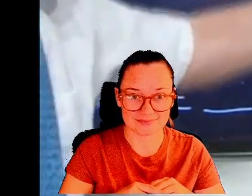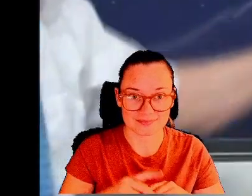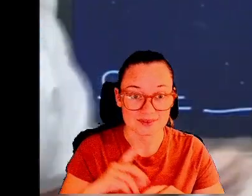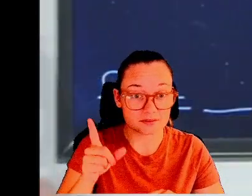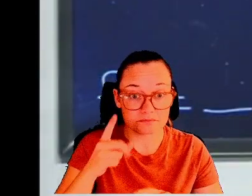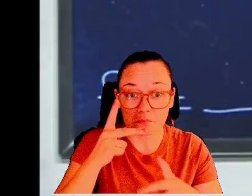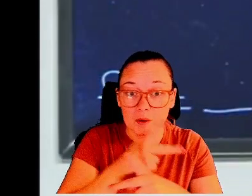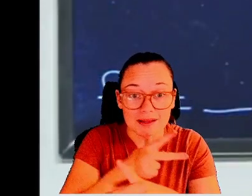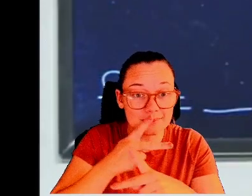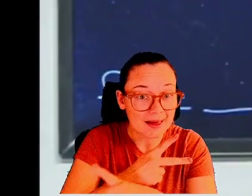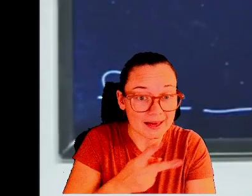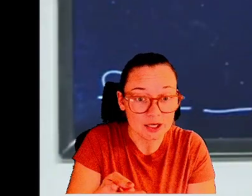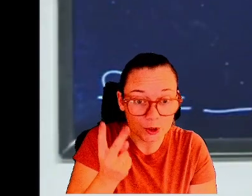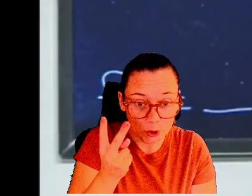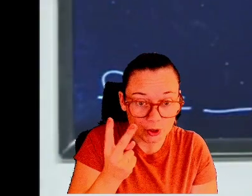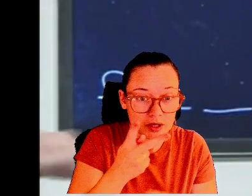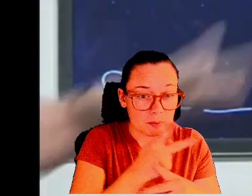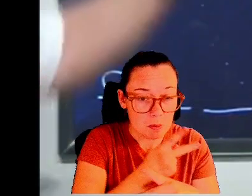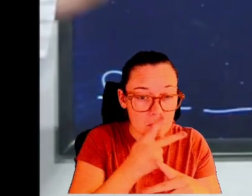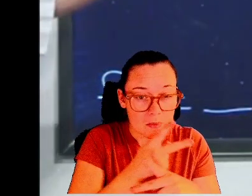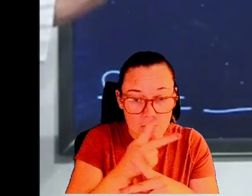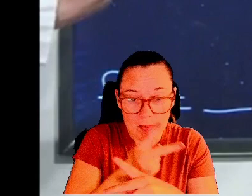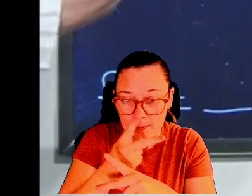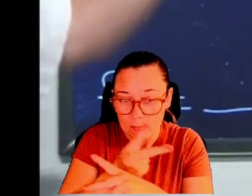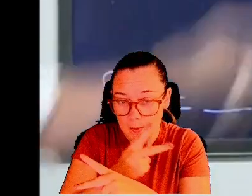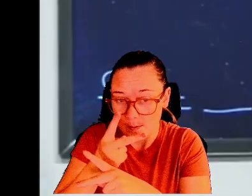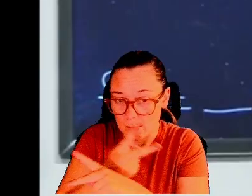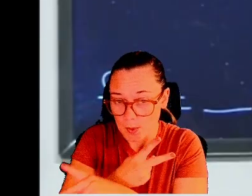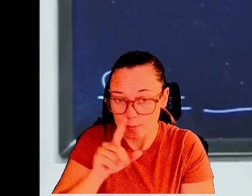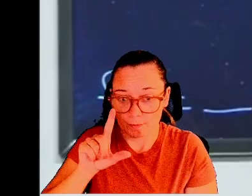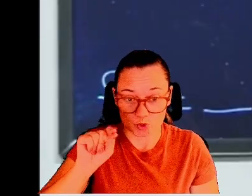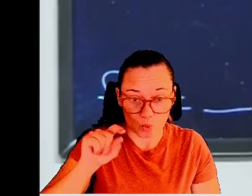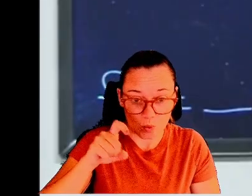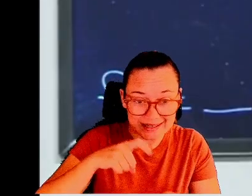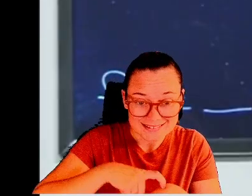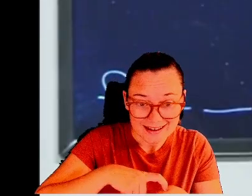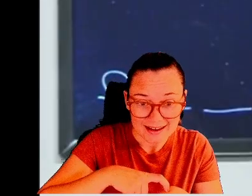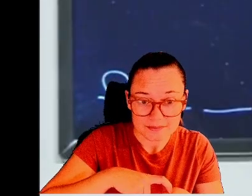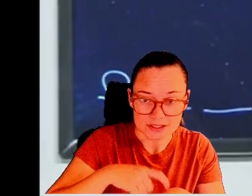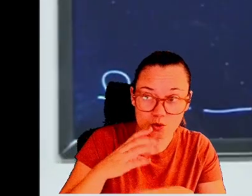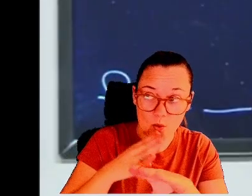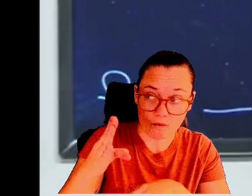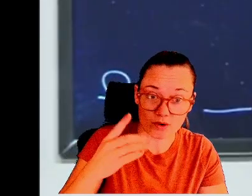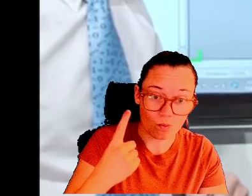multiplying by 2 20 times, we're over 1 million, okay?